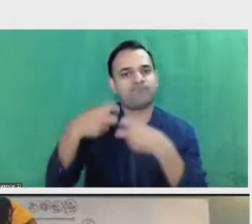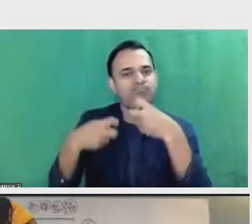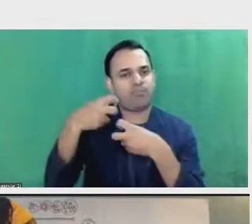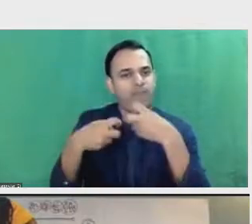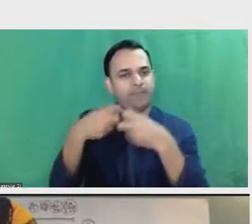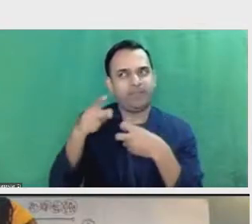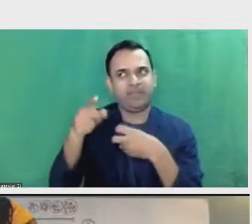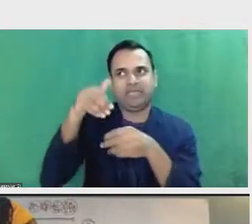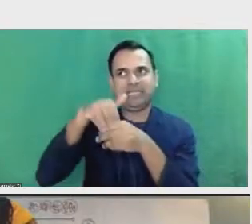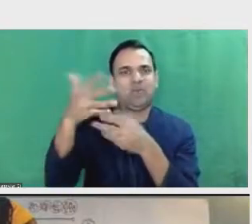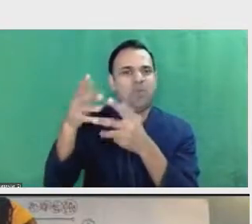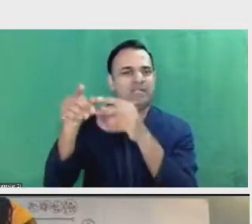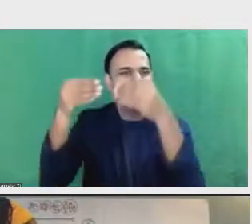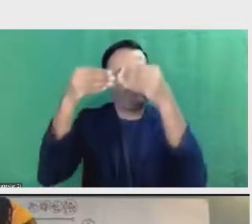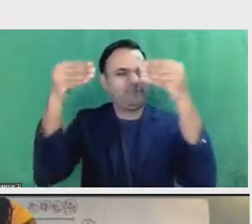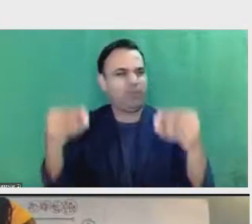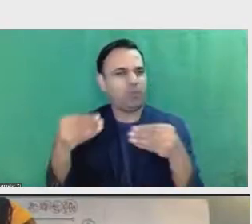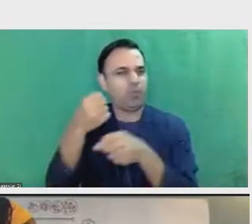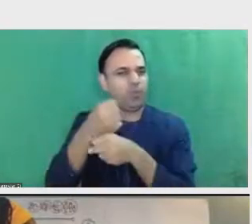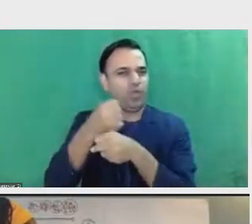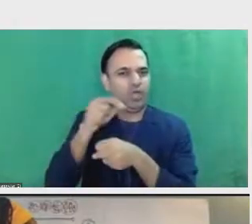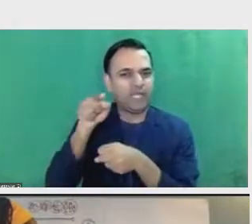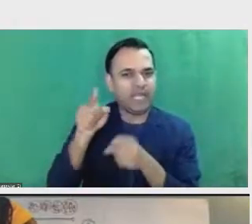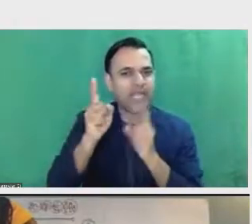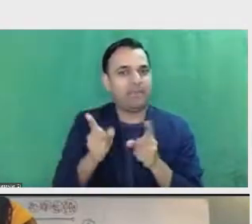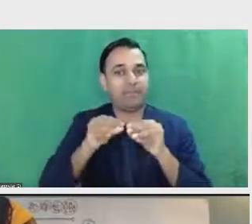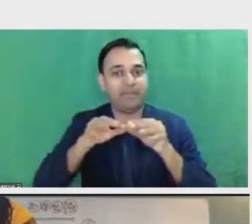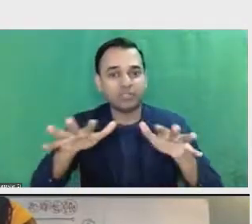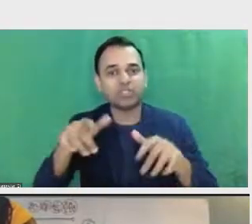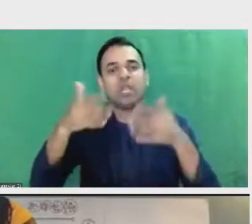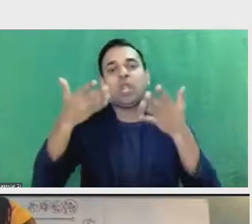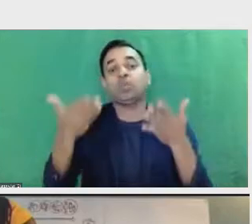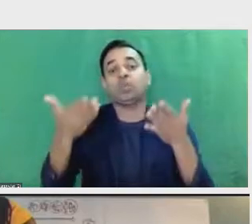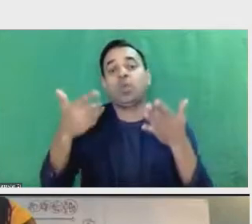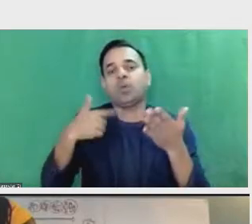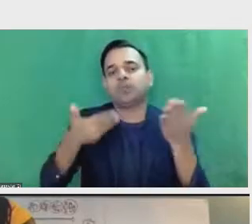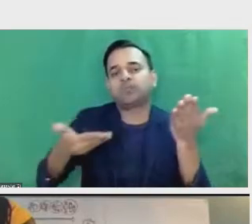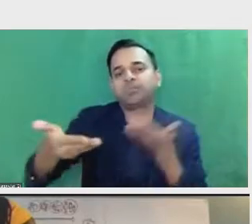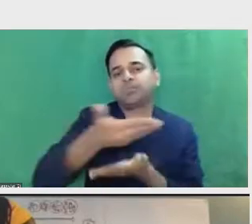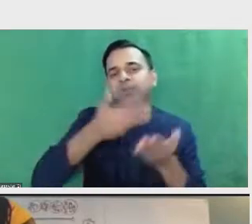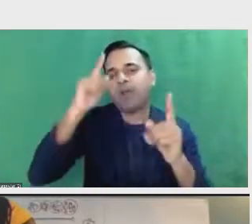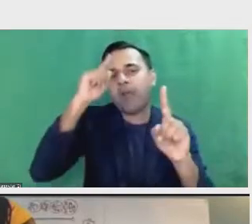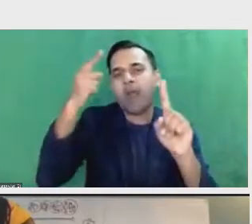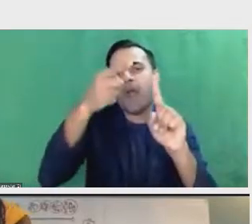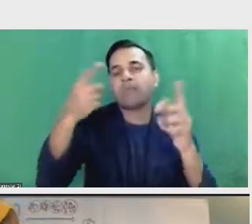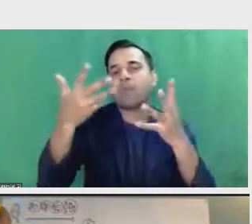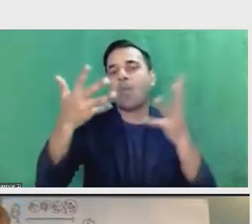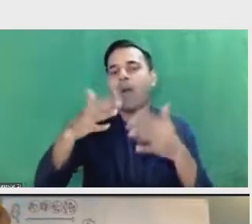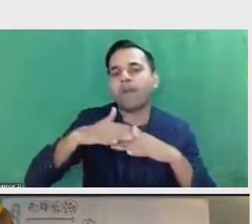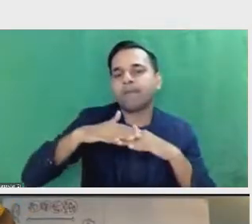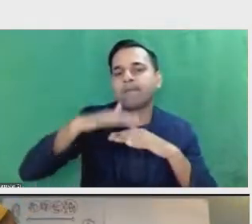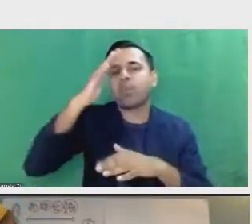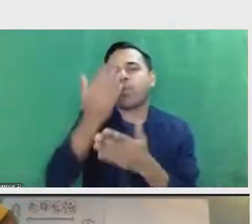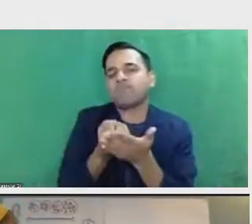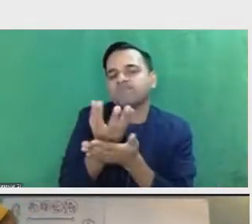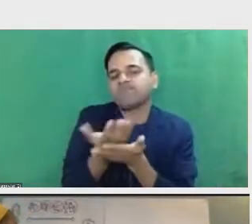discussions in building momentum and paving ways forwards for women's rights, gender equality, and the future of